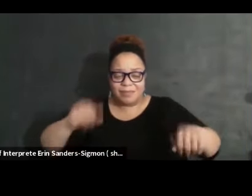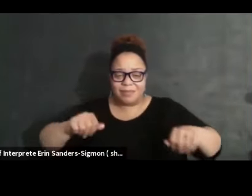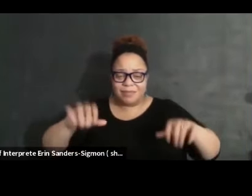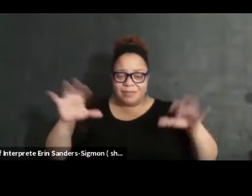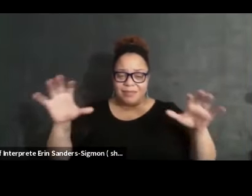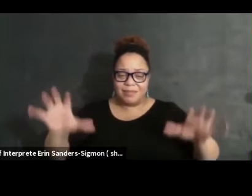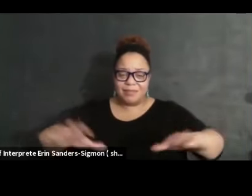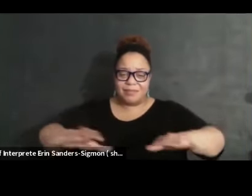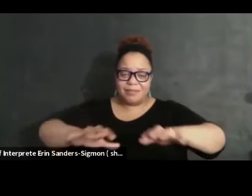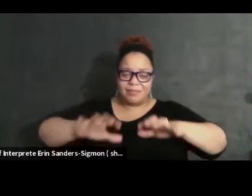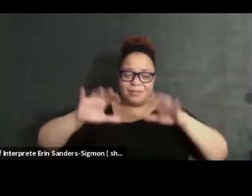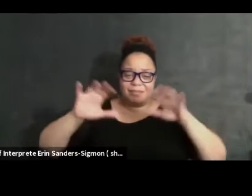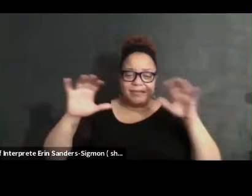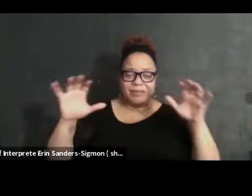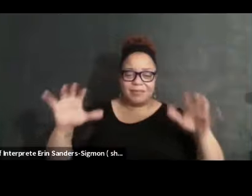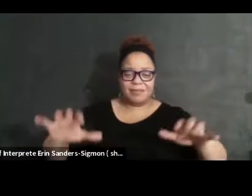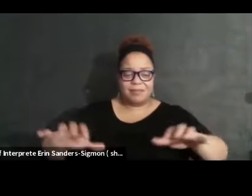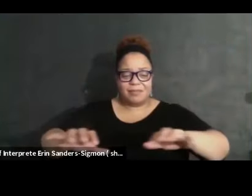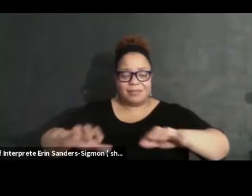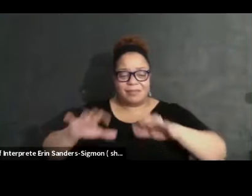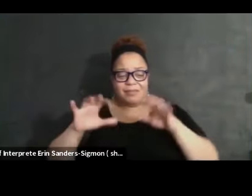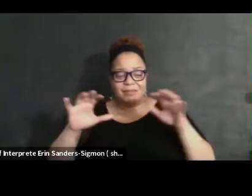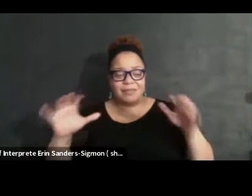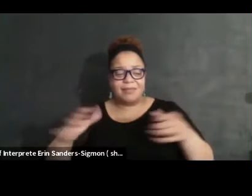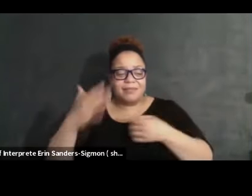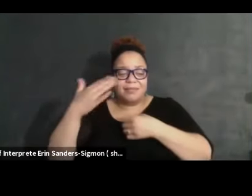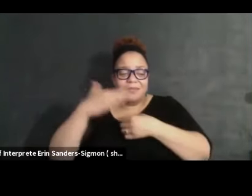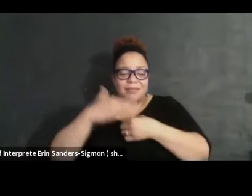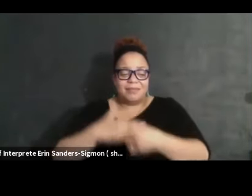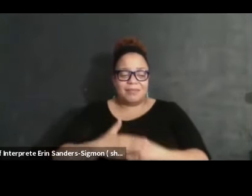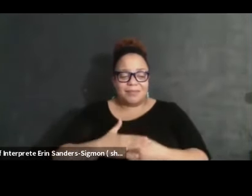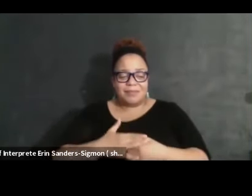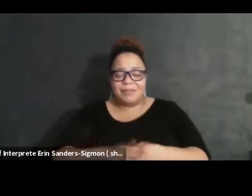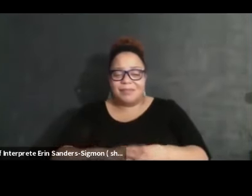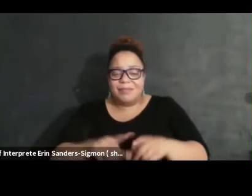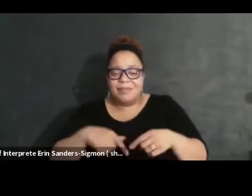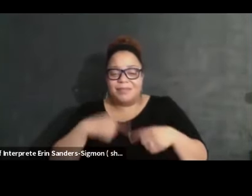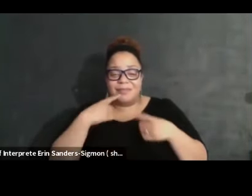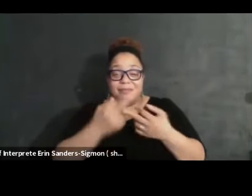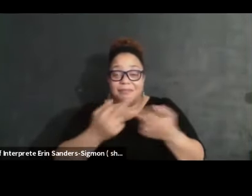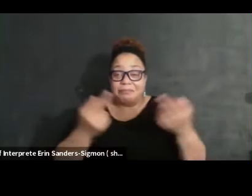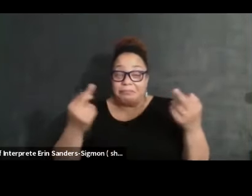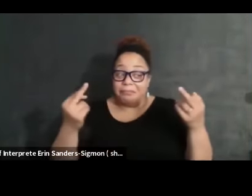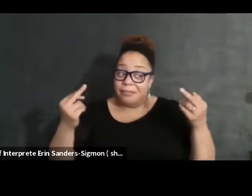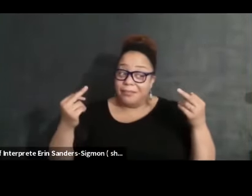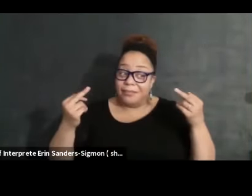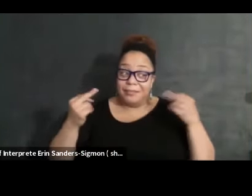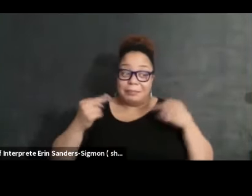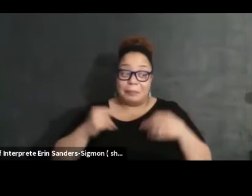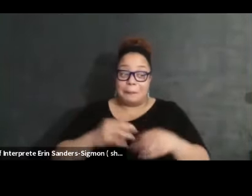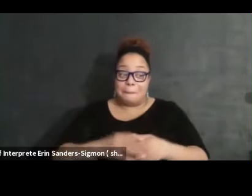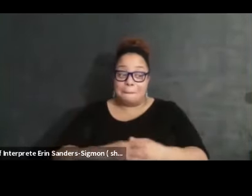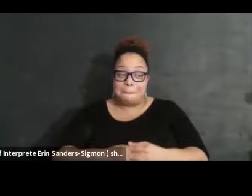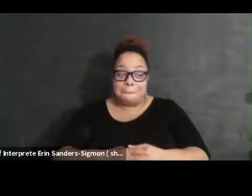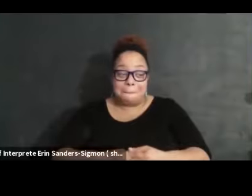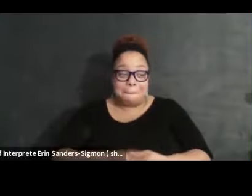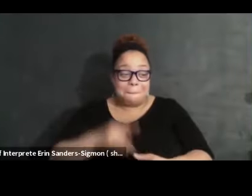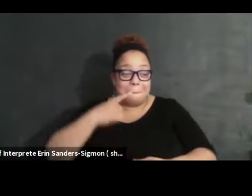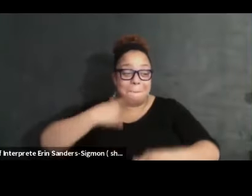like fuck it, we're undercovers. Now we out here like fuck it. These systems are failing,